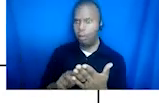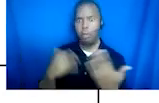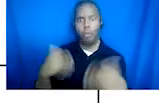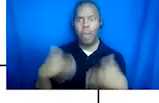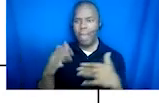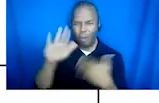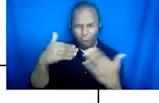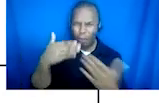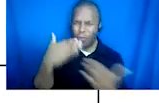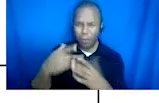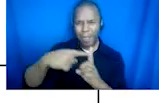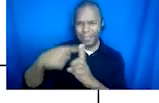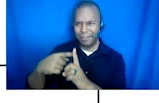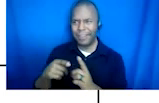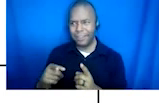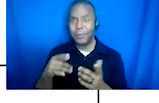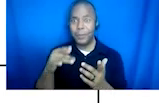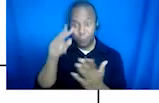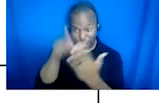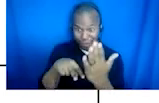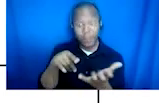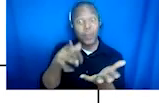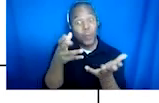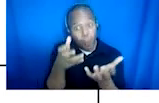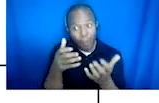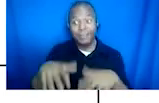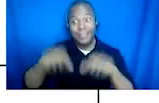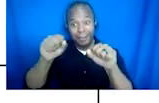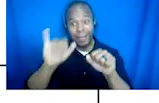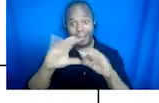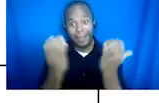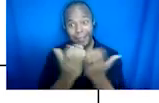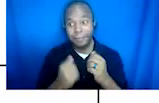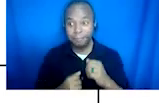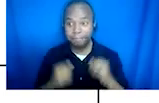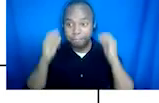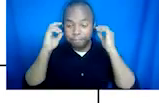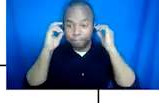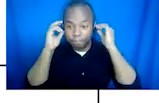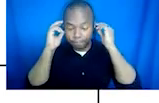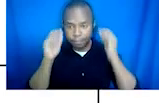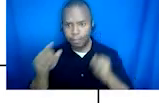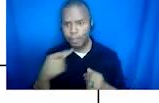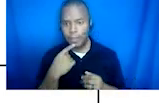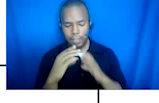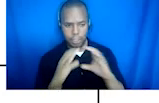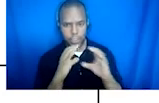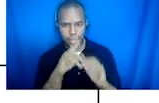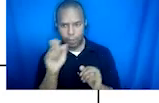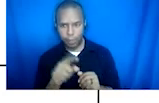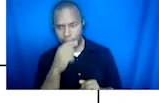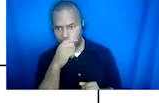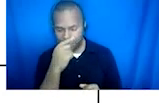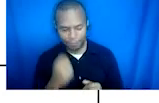just, it made me want to take the class. Yes, Sue. Question in the chat here,